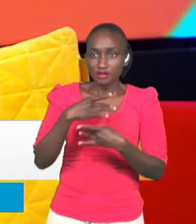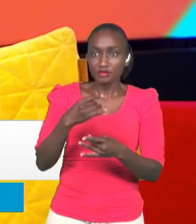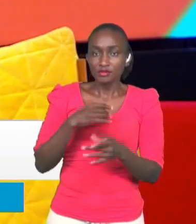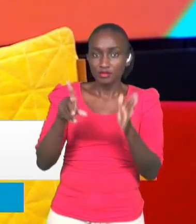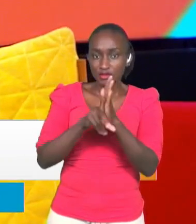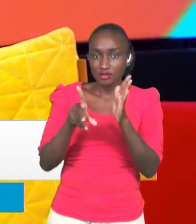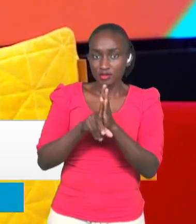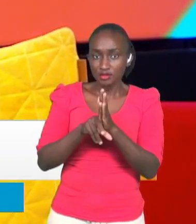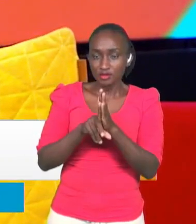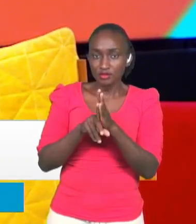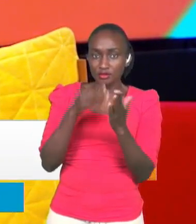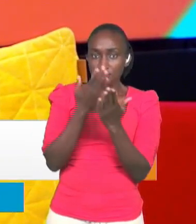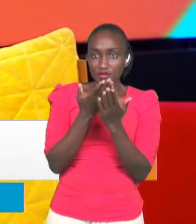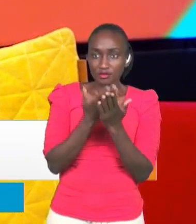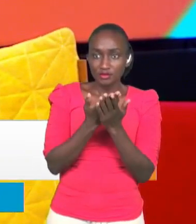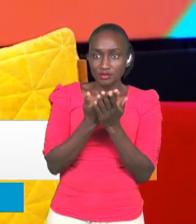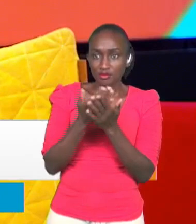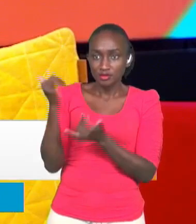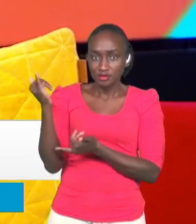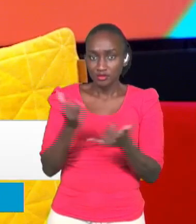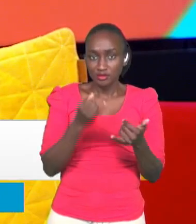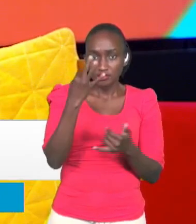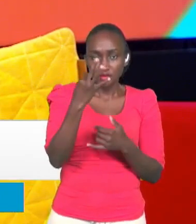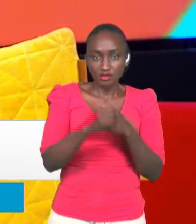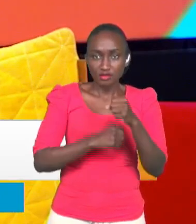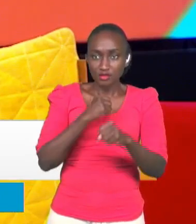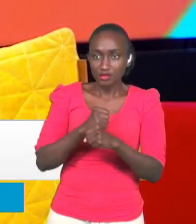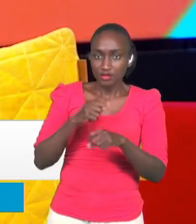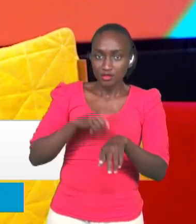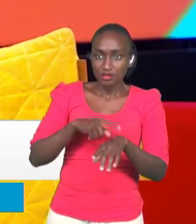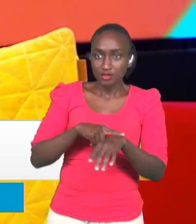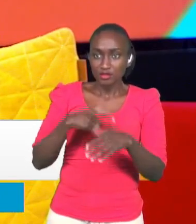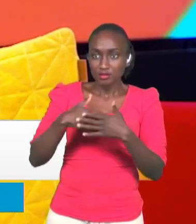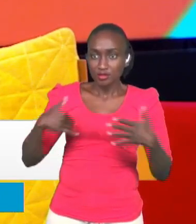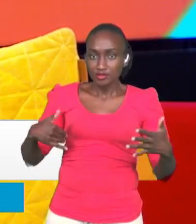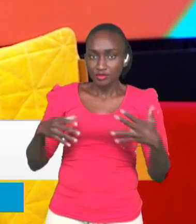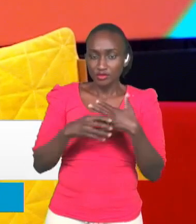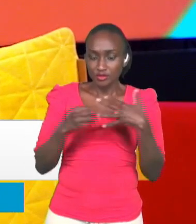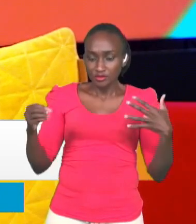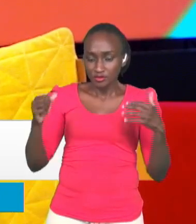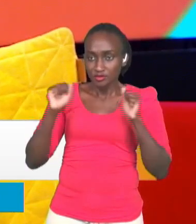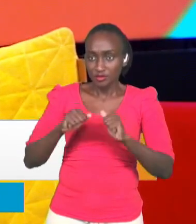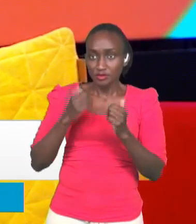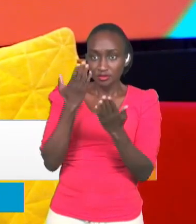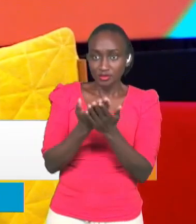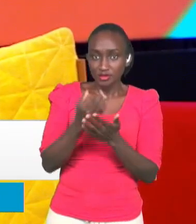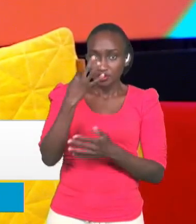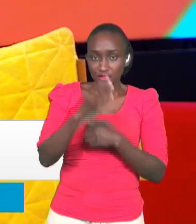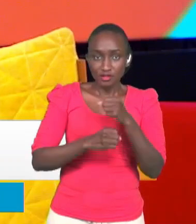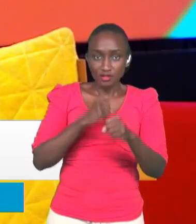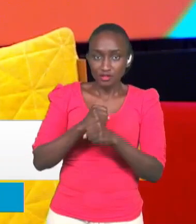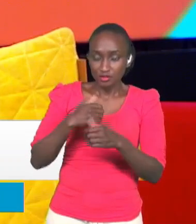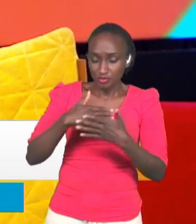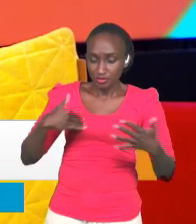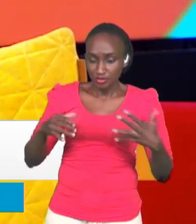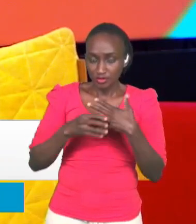recommendation of introduction of actually 3 years time limit before a divorce can be filed. Wow. 3 years before